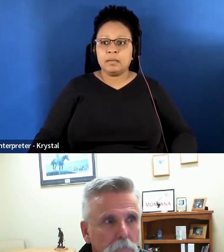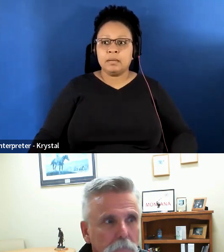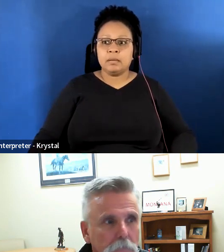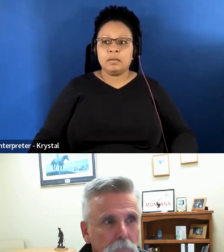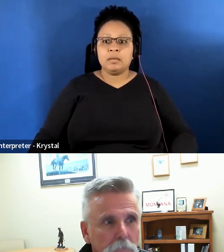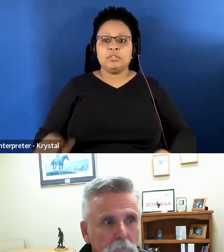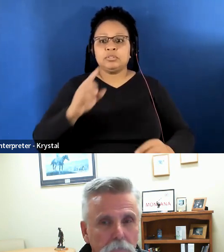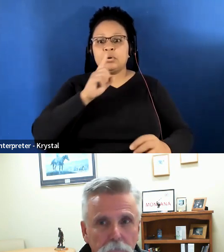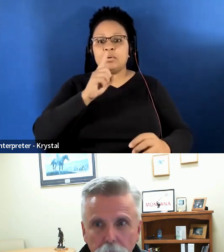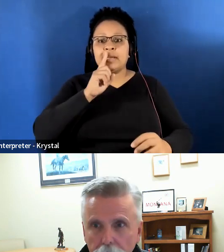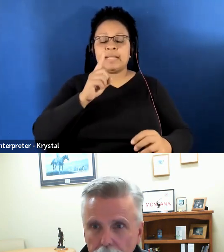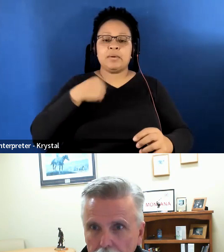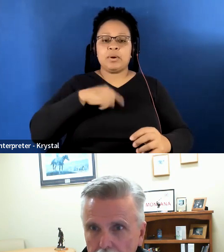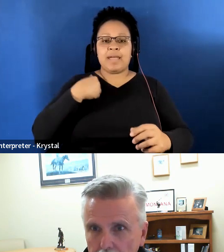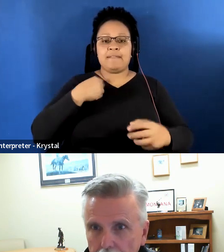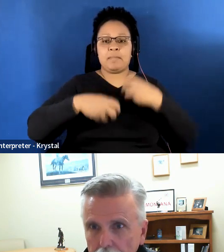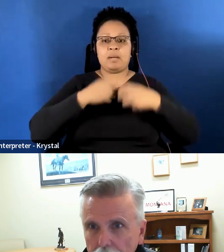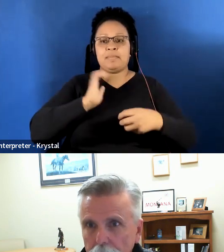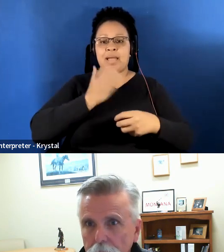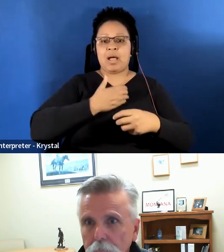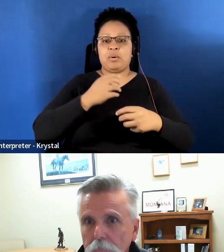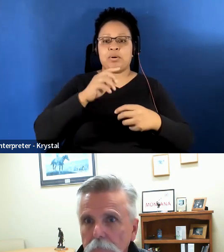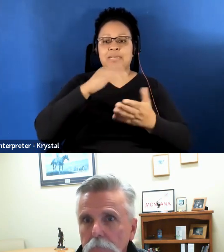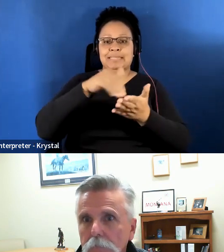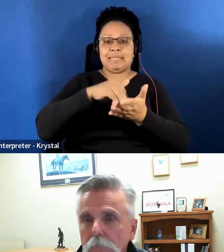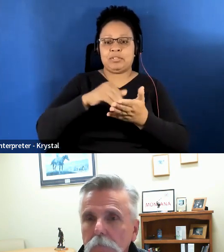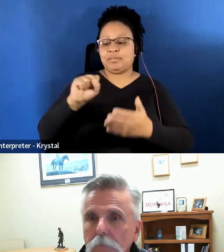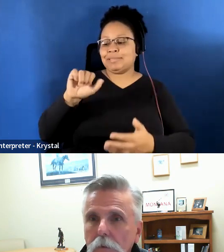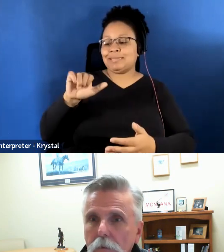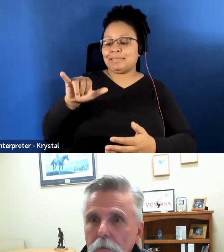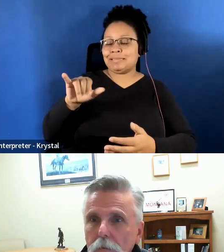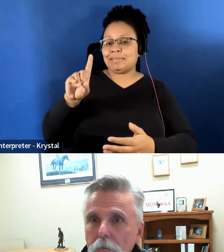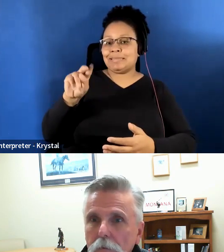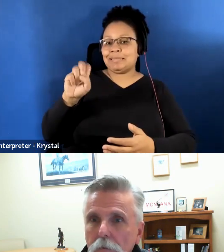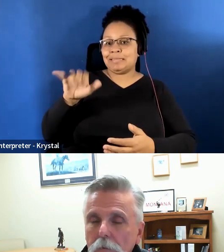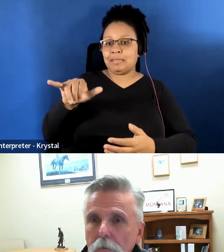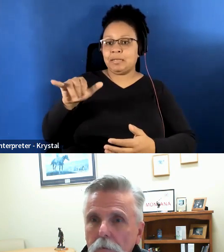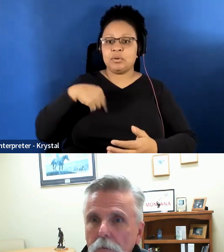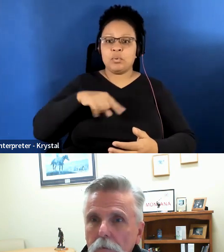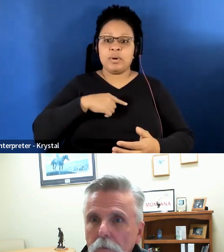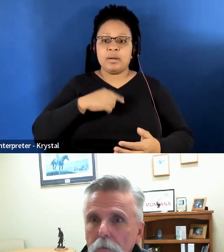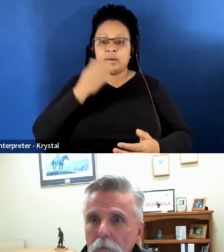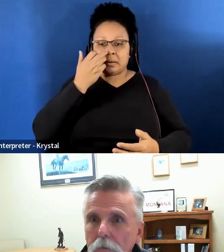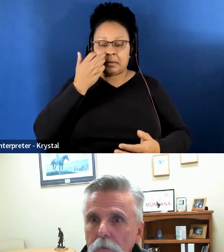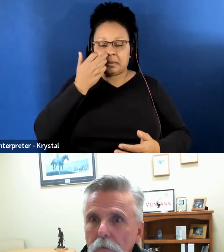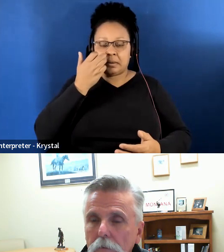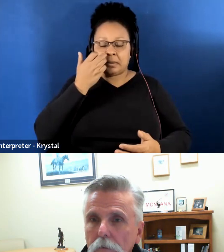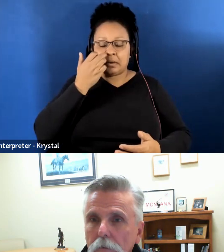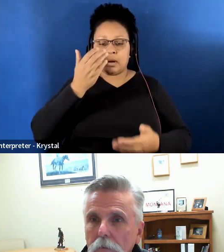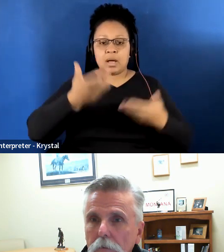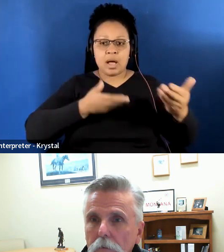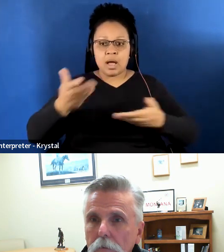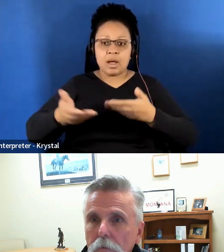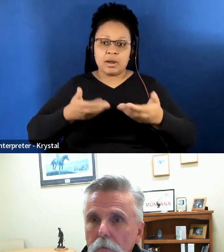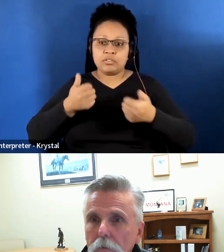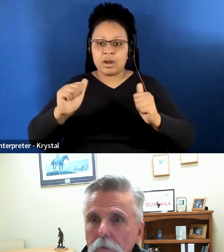lot of turnover right now, and I'm noticing when we're hiring people, they're not really quality candidates,